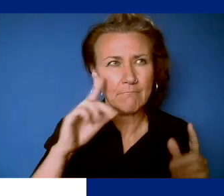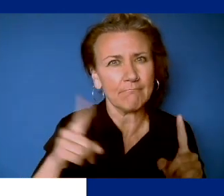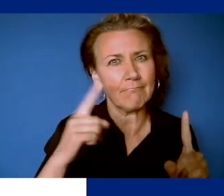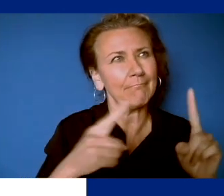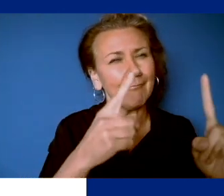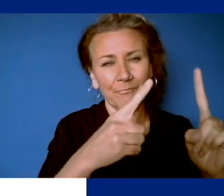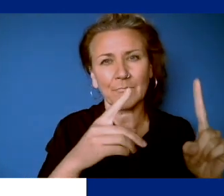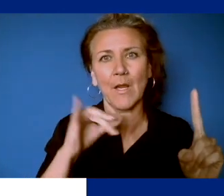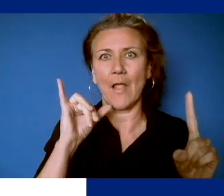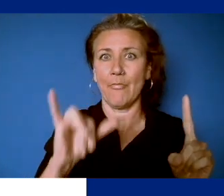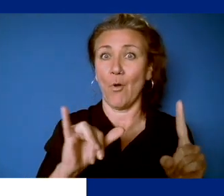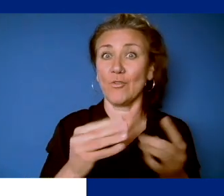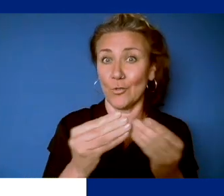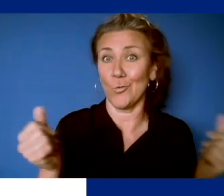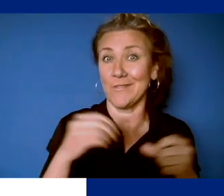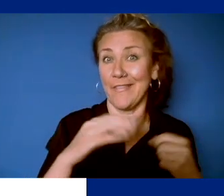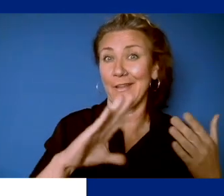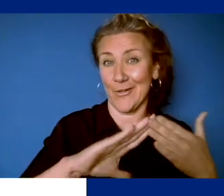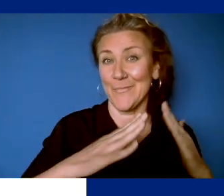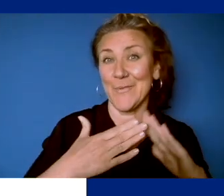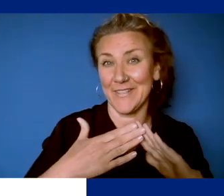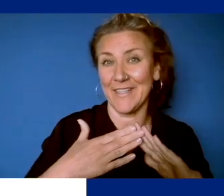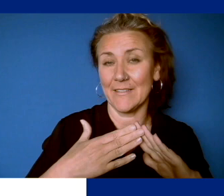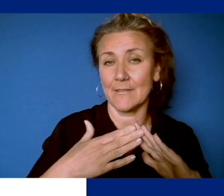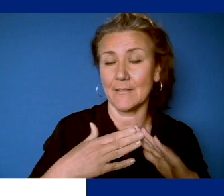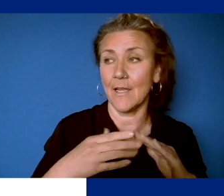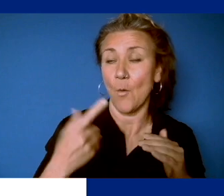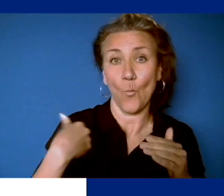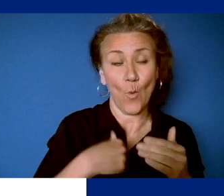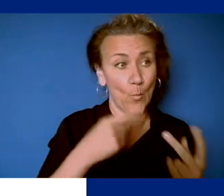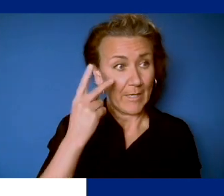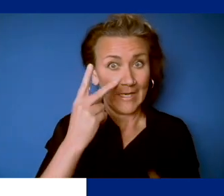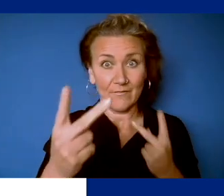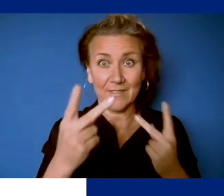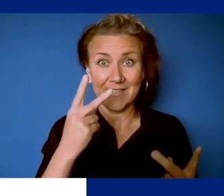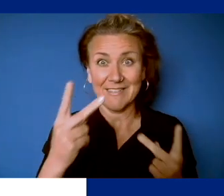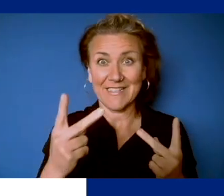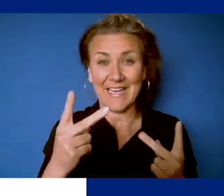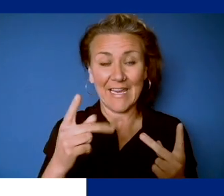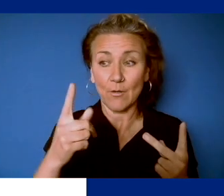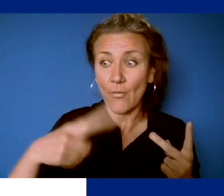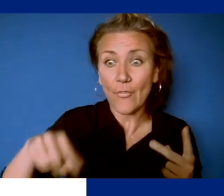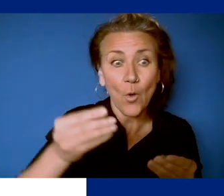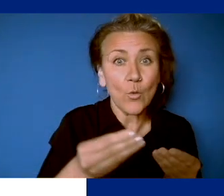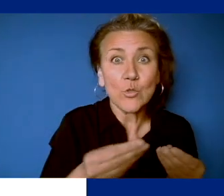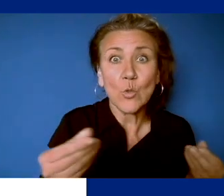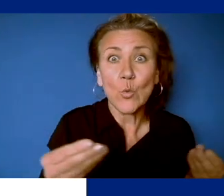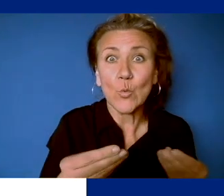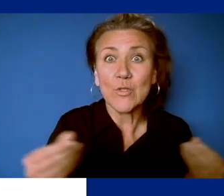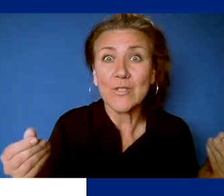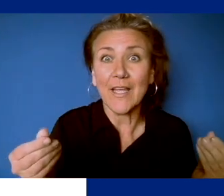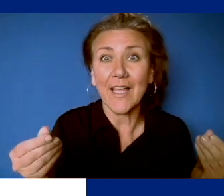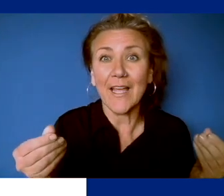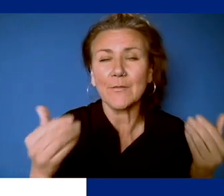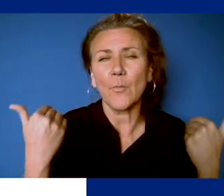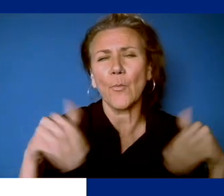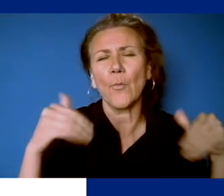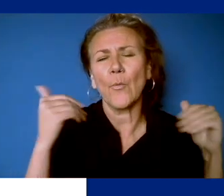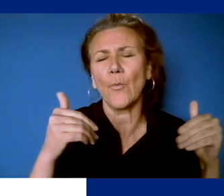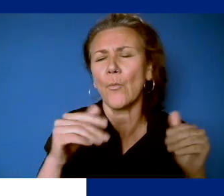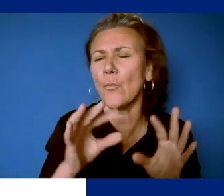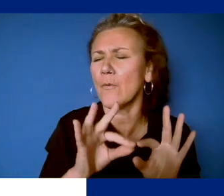are mobilizing these solutions in their communities. And what do we find? We find that these solutions